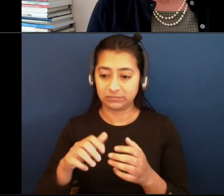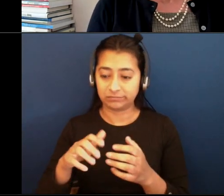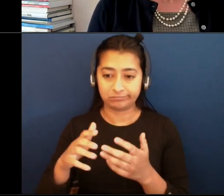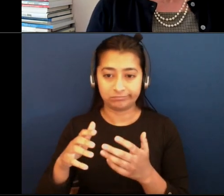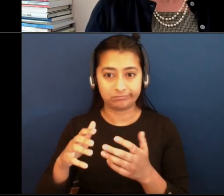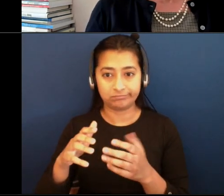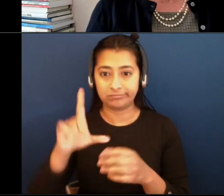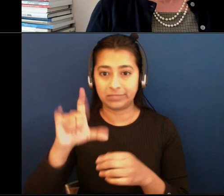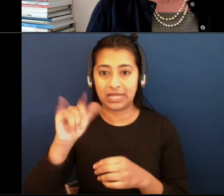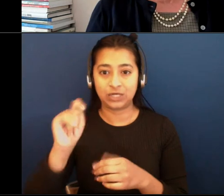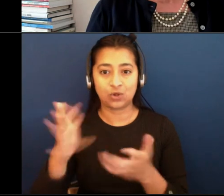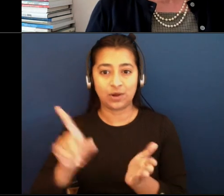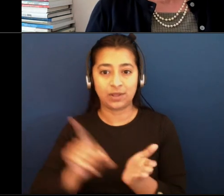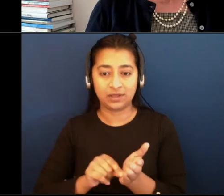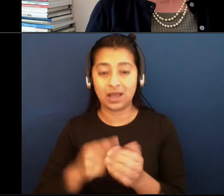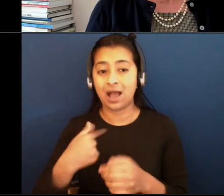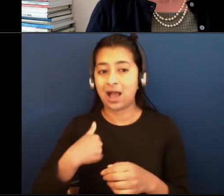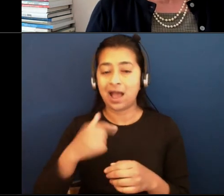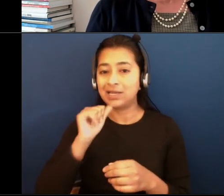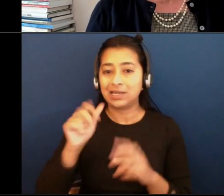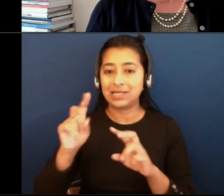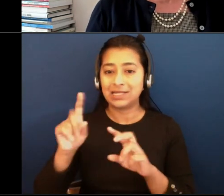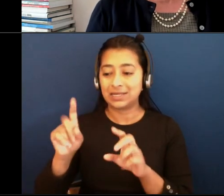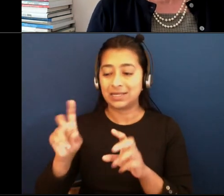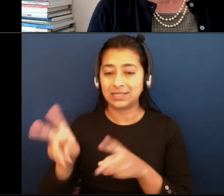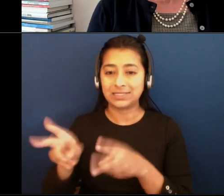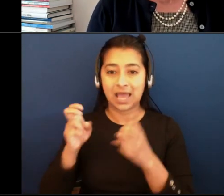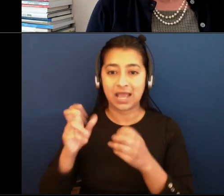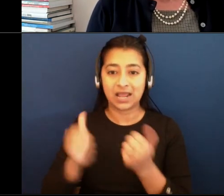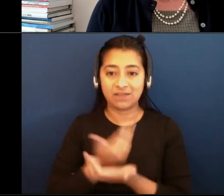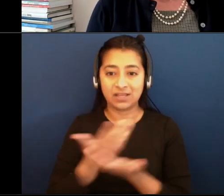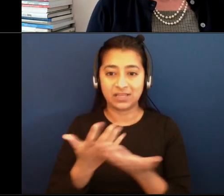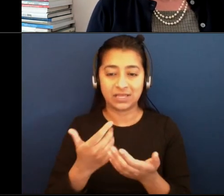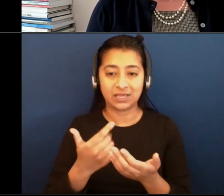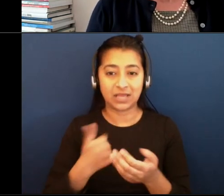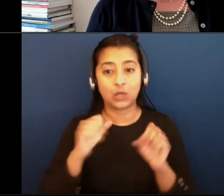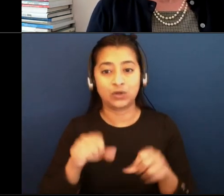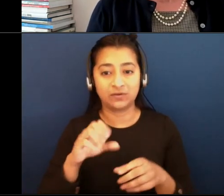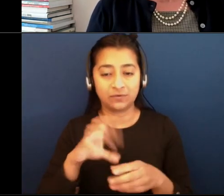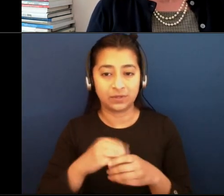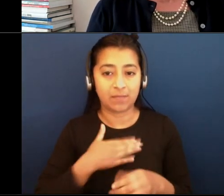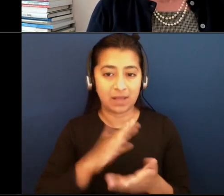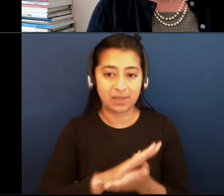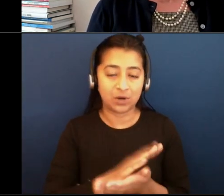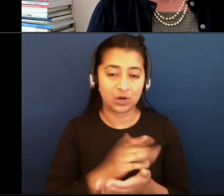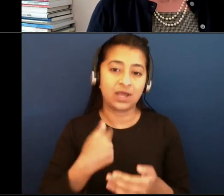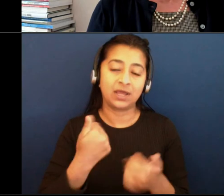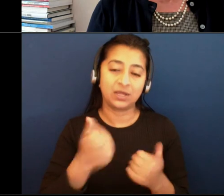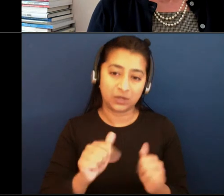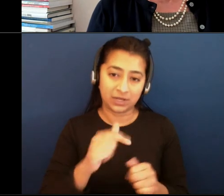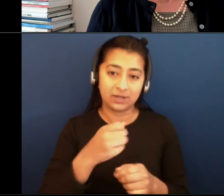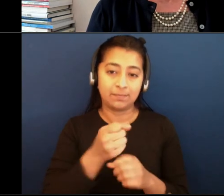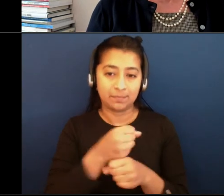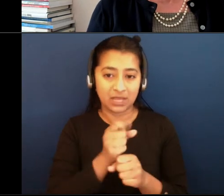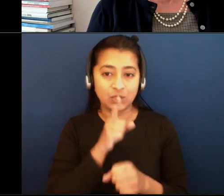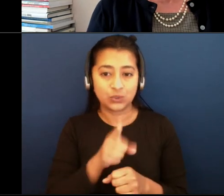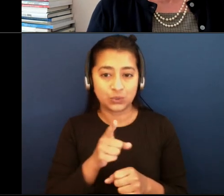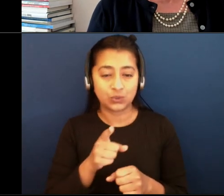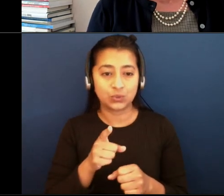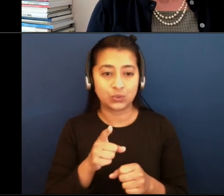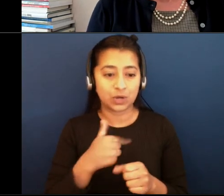there's a robust literature. I certainly didn't cite everything I could have cited in my paper. I tried to make sure I hit a diversity